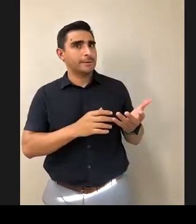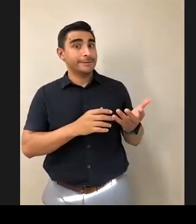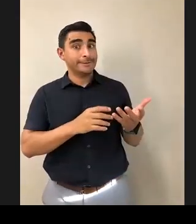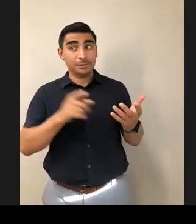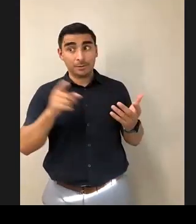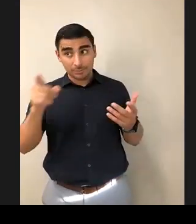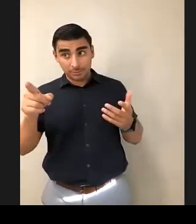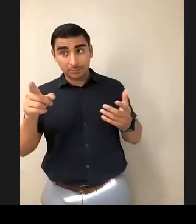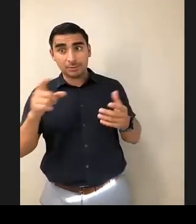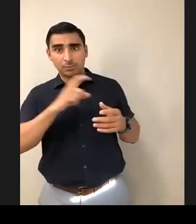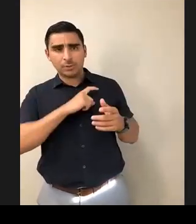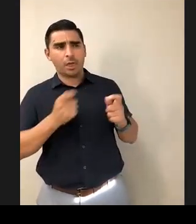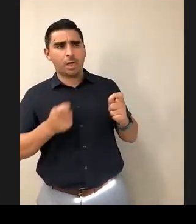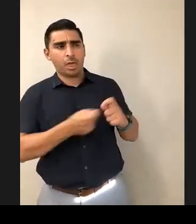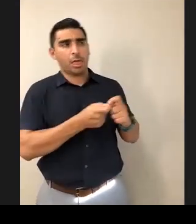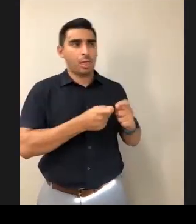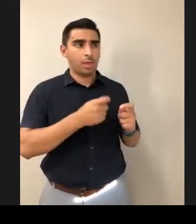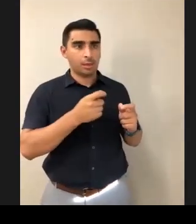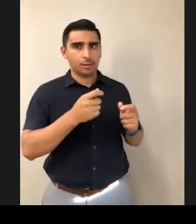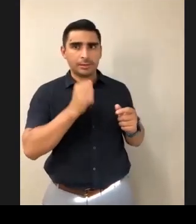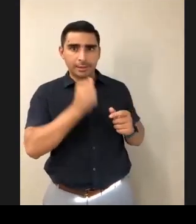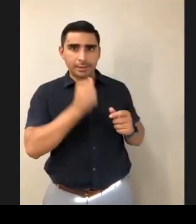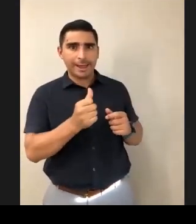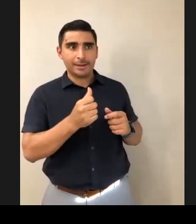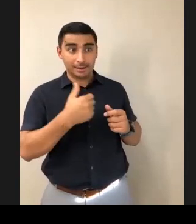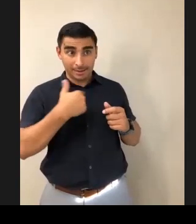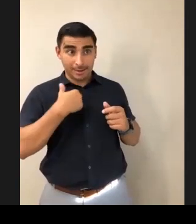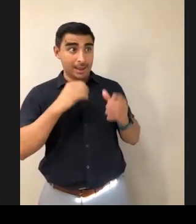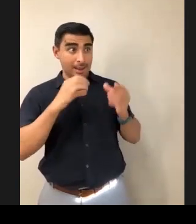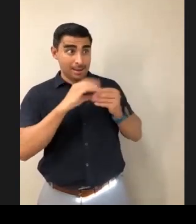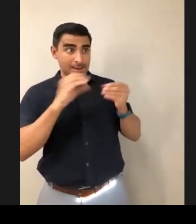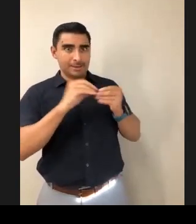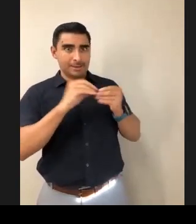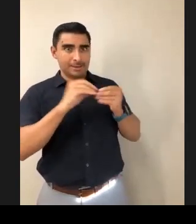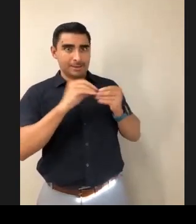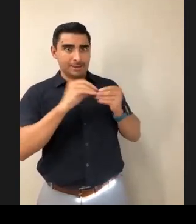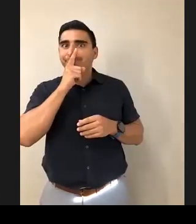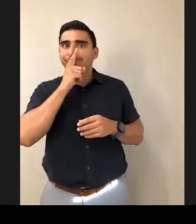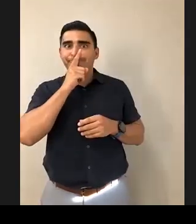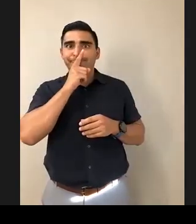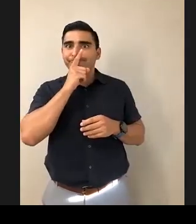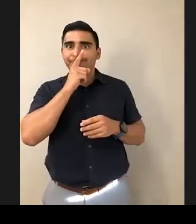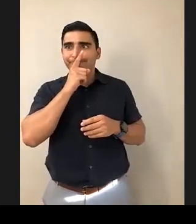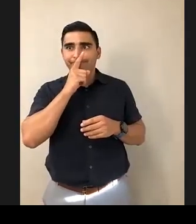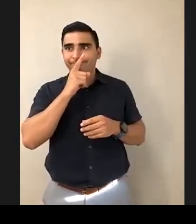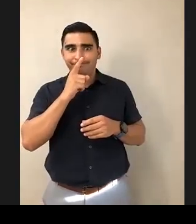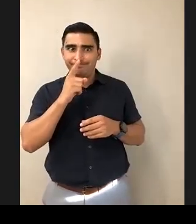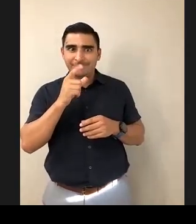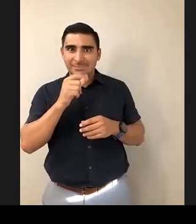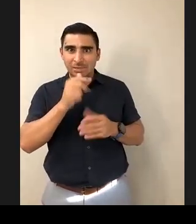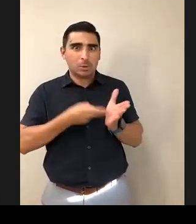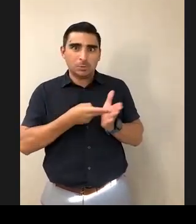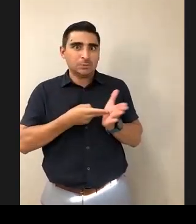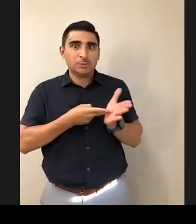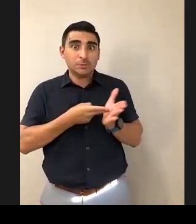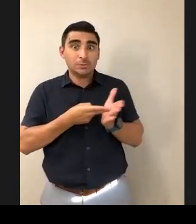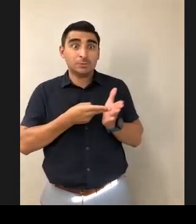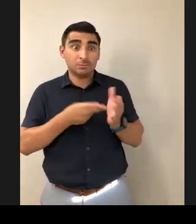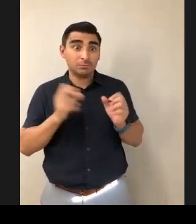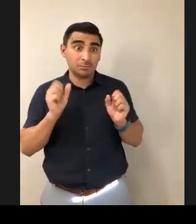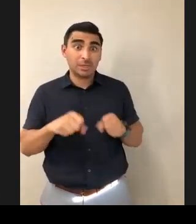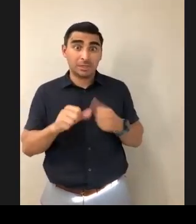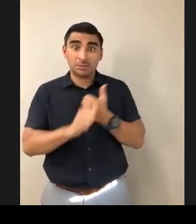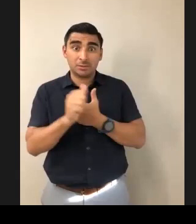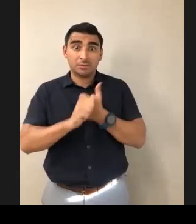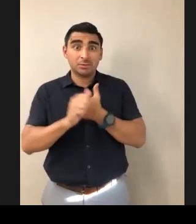something else next time. That's being disingenuous, and it could be dangerous for